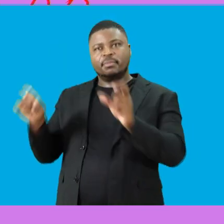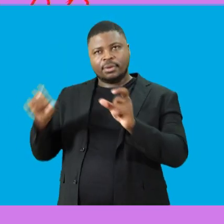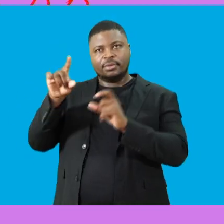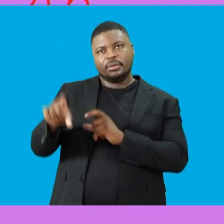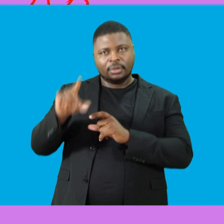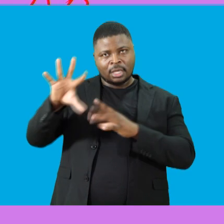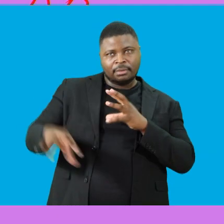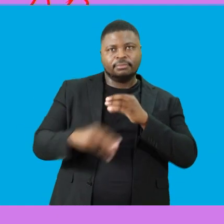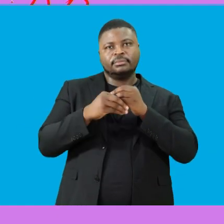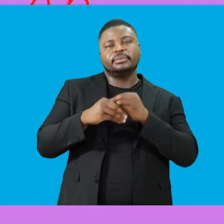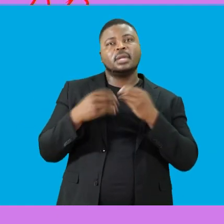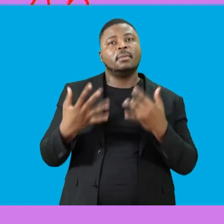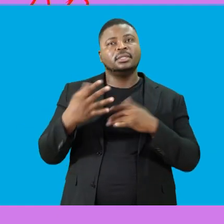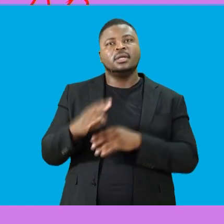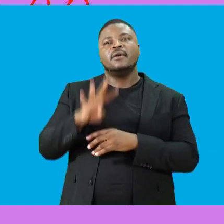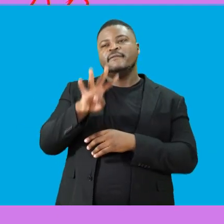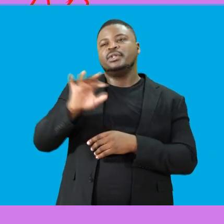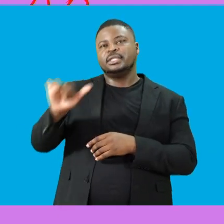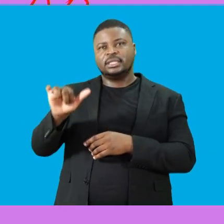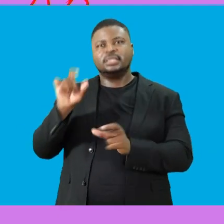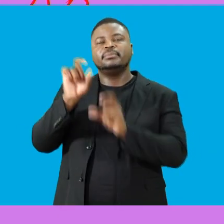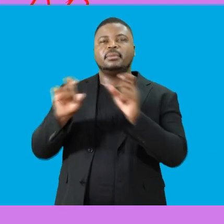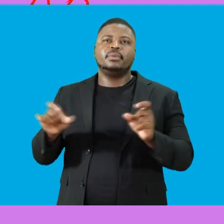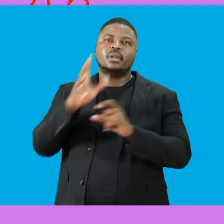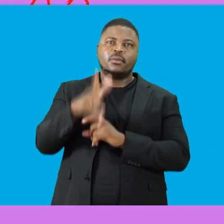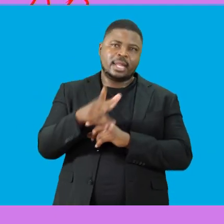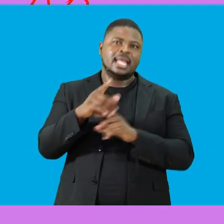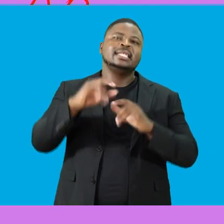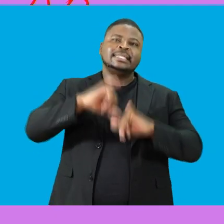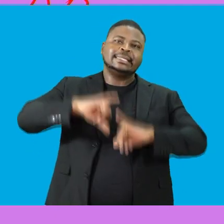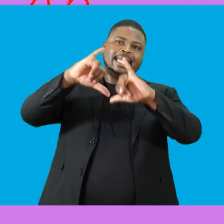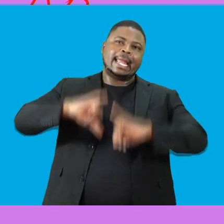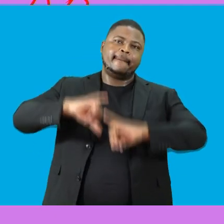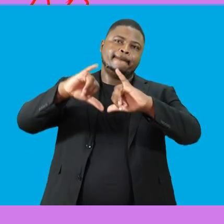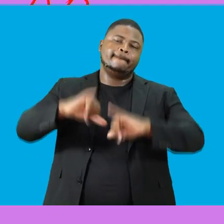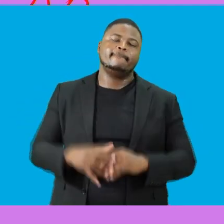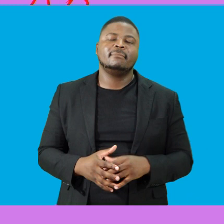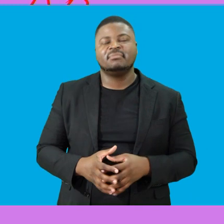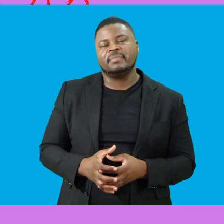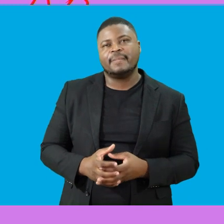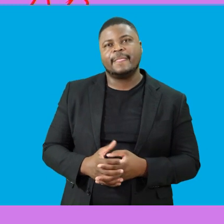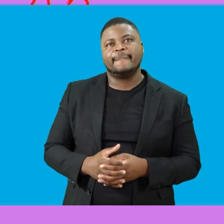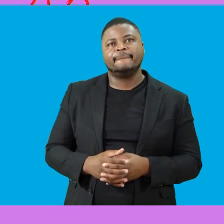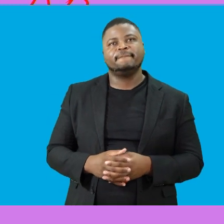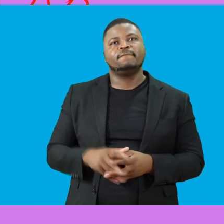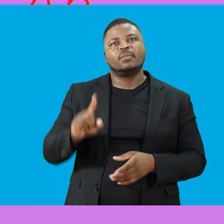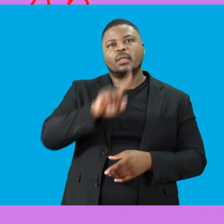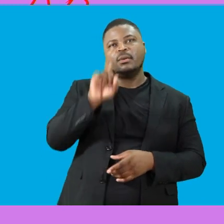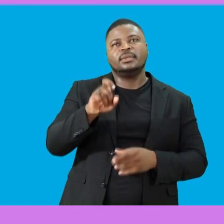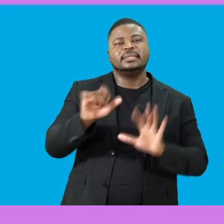there. Then what is 40 plus 6? It gives us 46 people, which is the same as the one that we got above